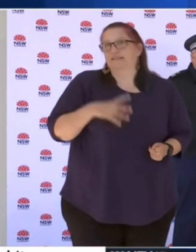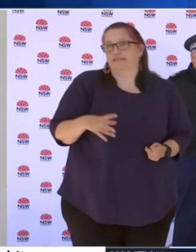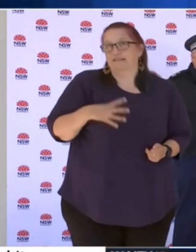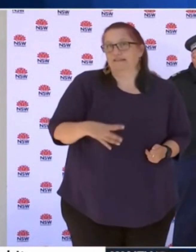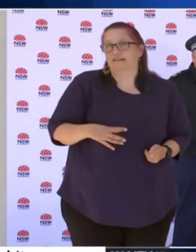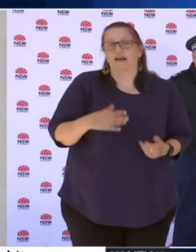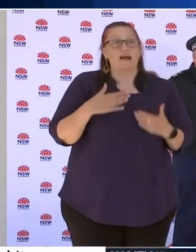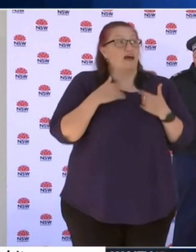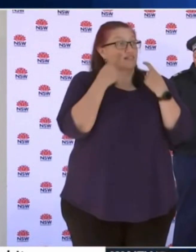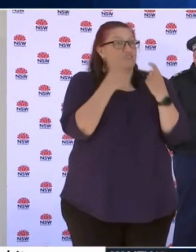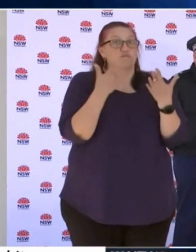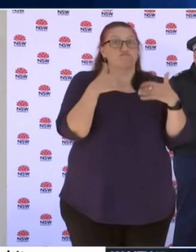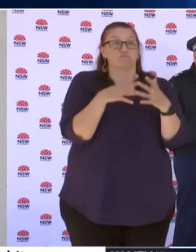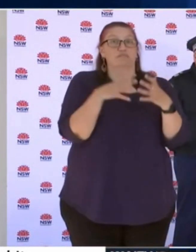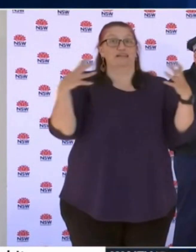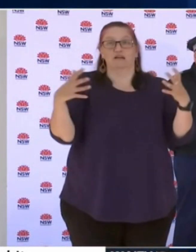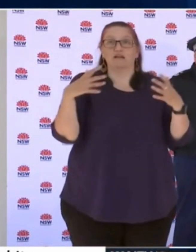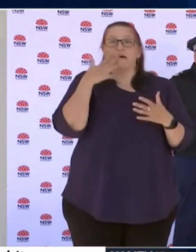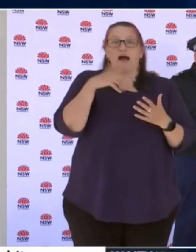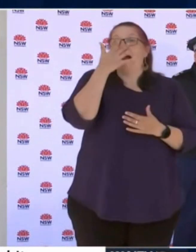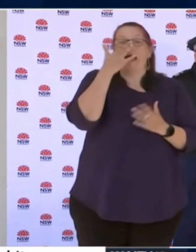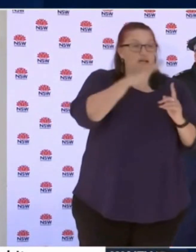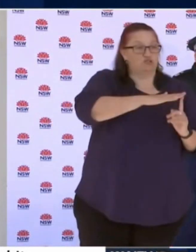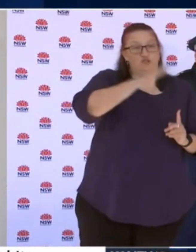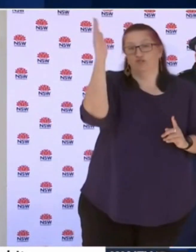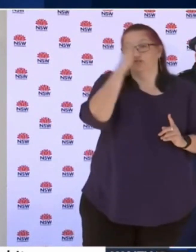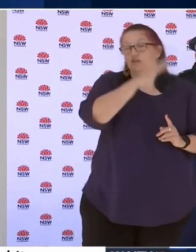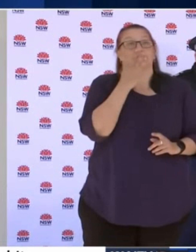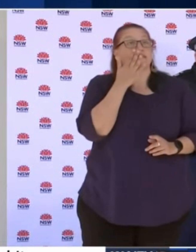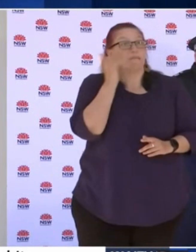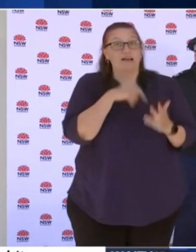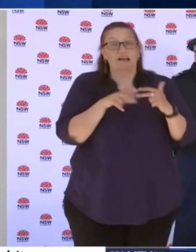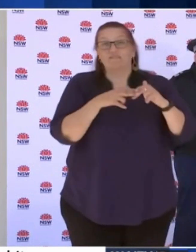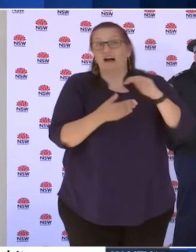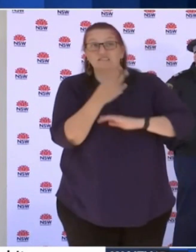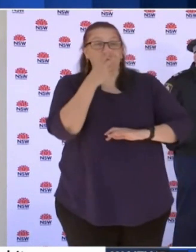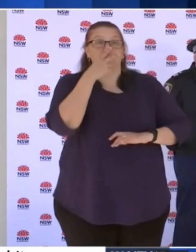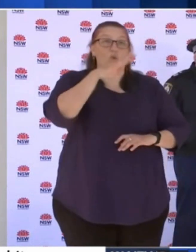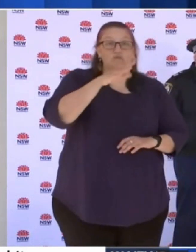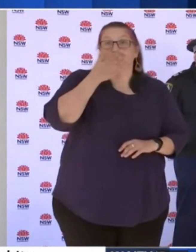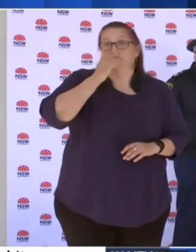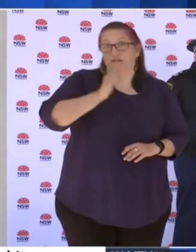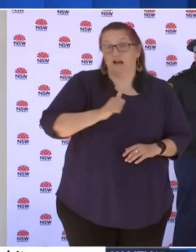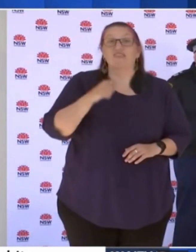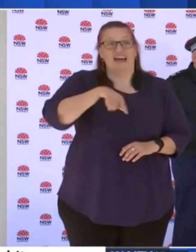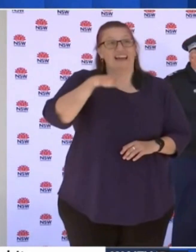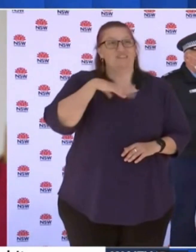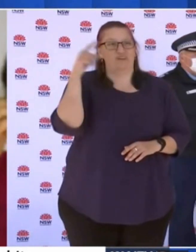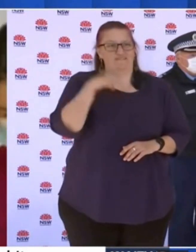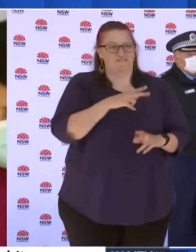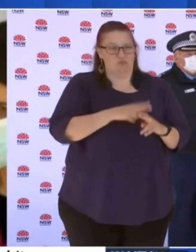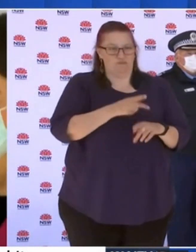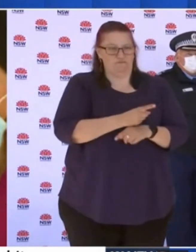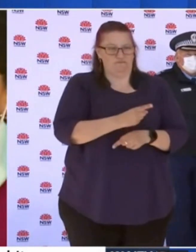entrants to that. It is critical that we maintain access to our workers in those settings. Premier, how